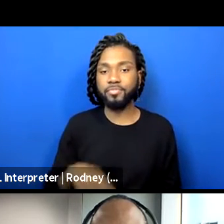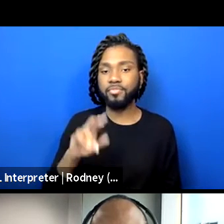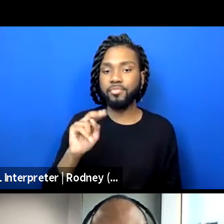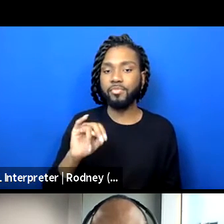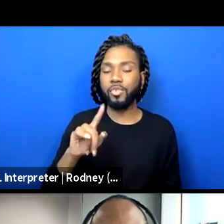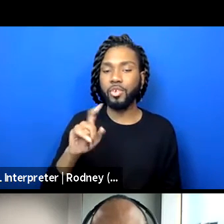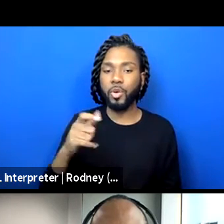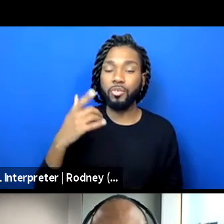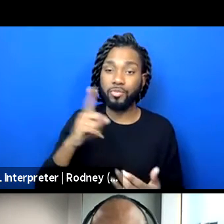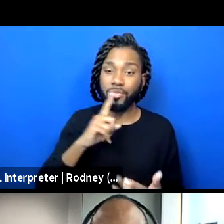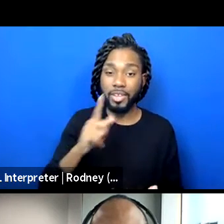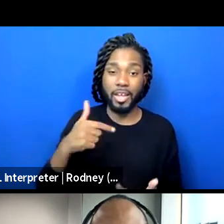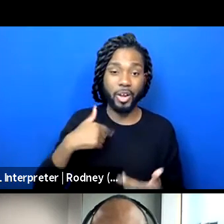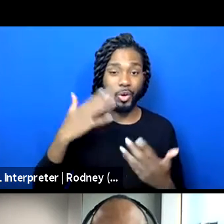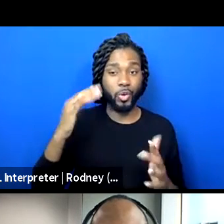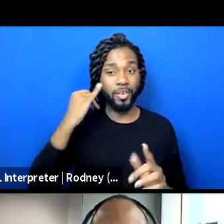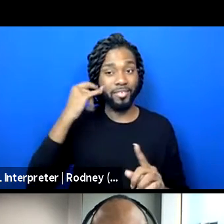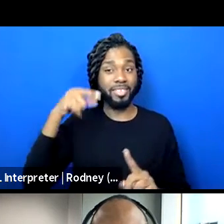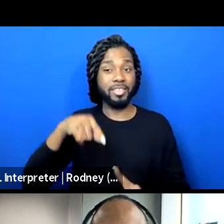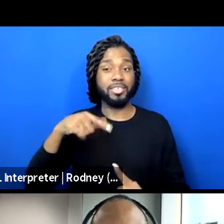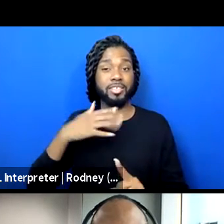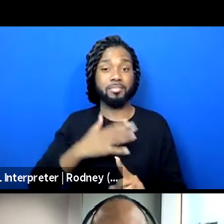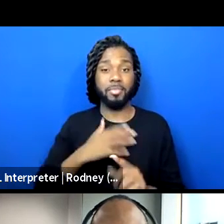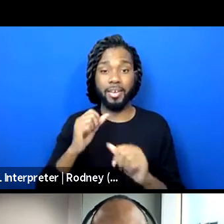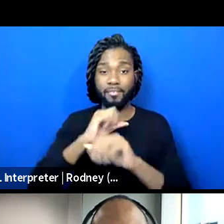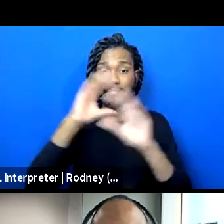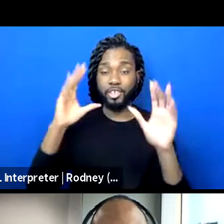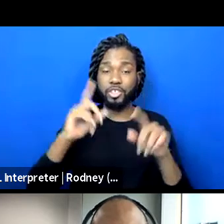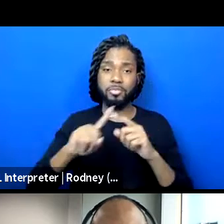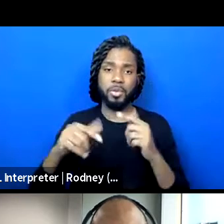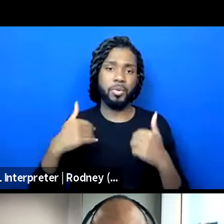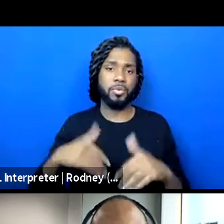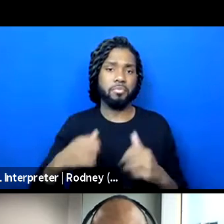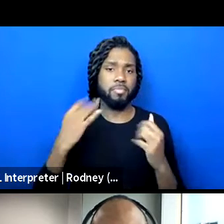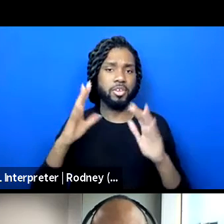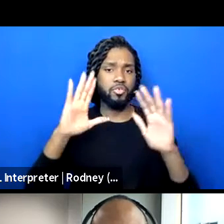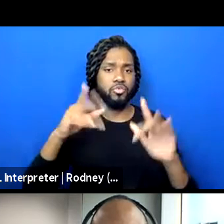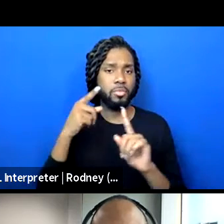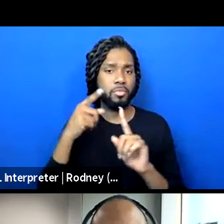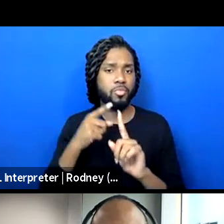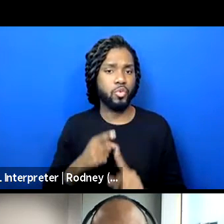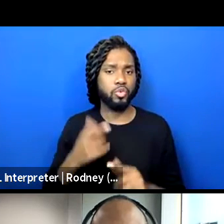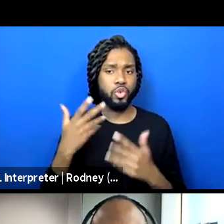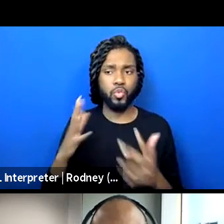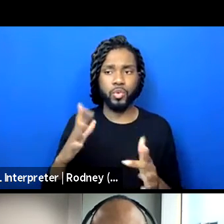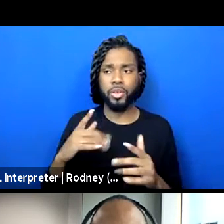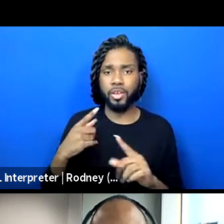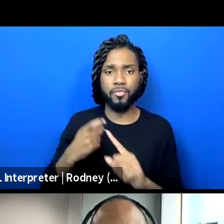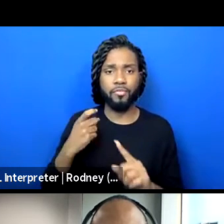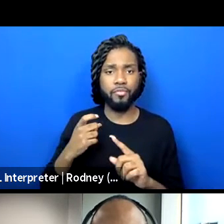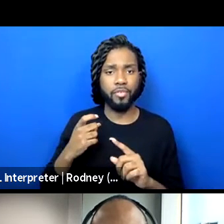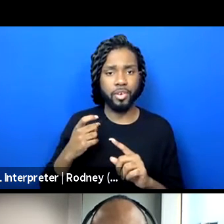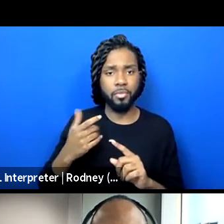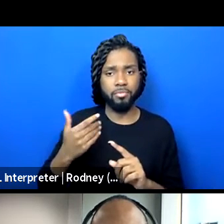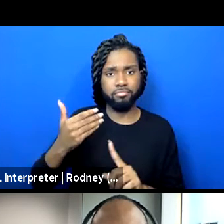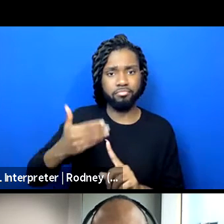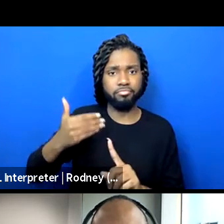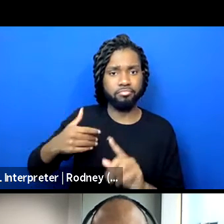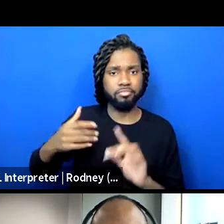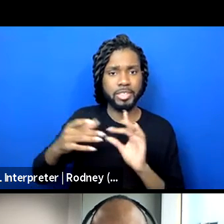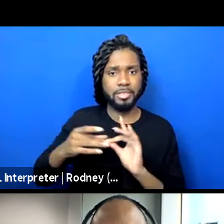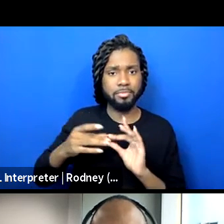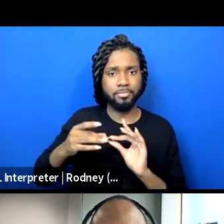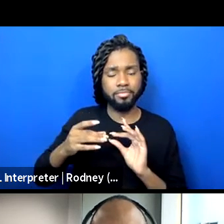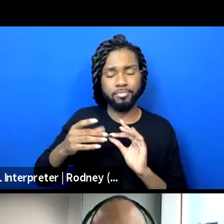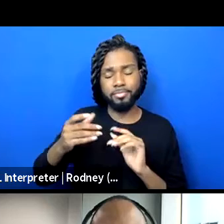Lori. I mean, so many great points were made by the speakers who came before. I feel like what